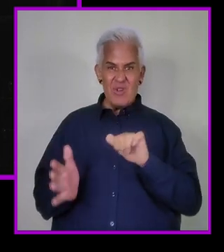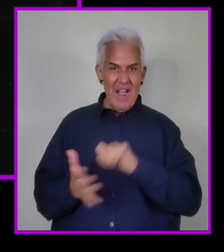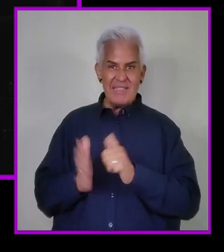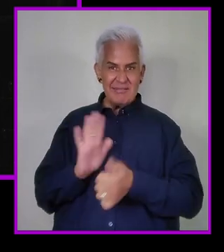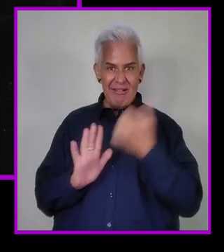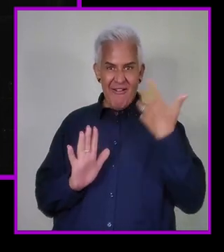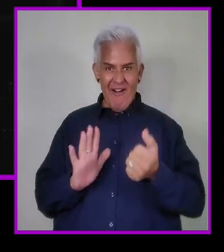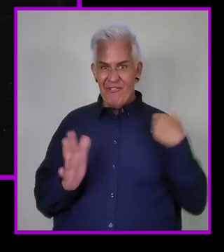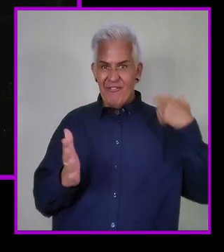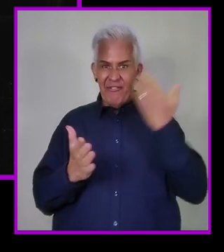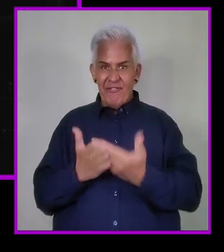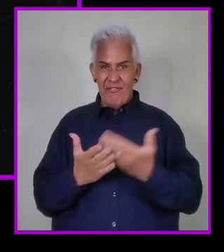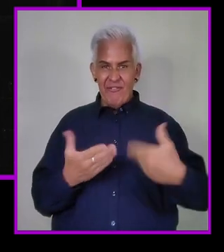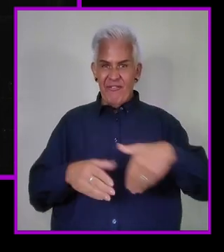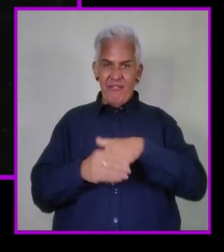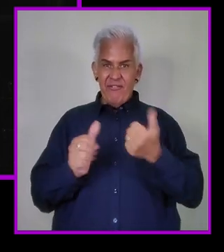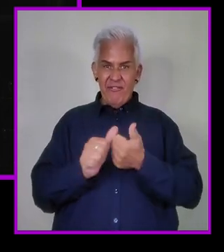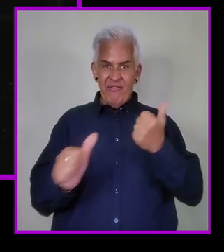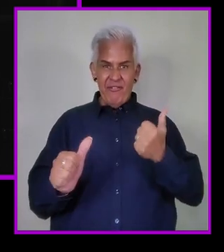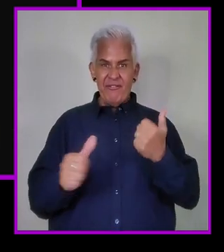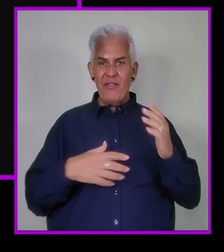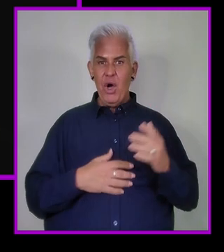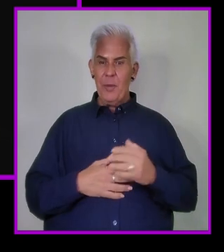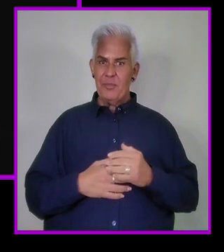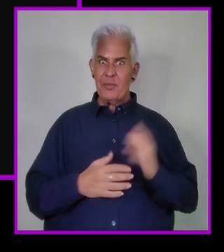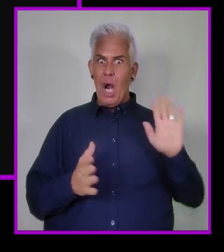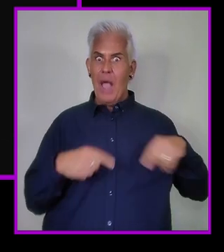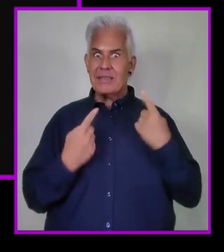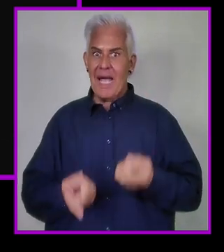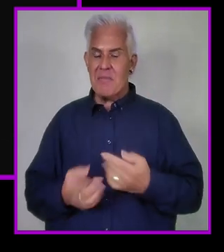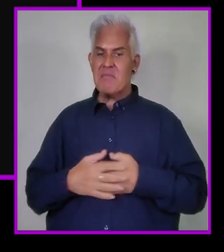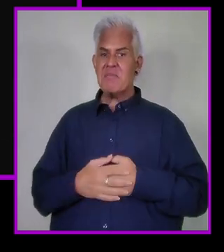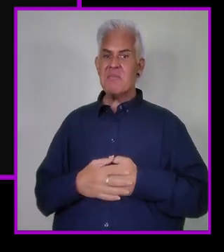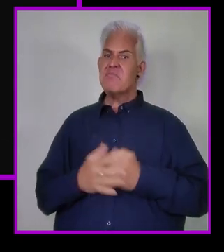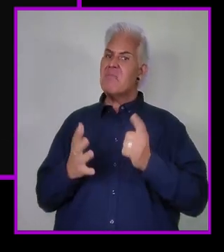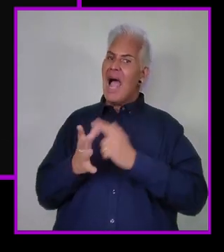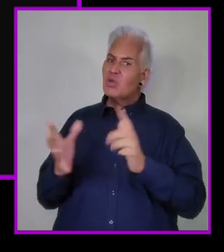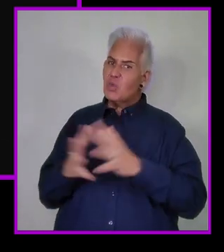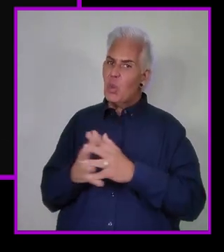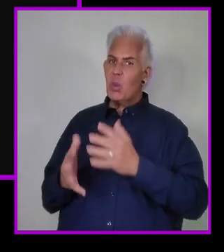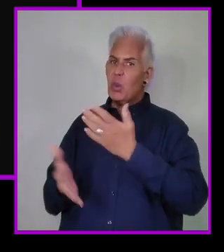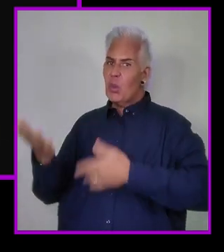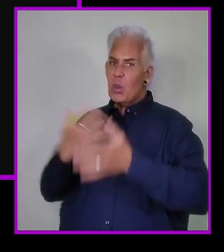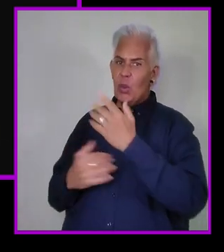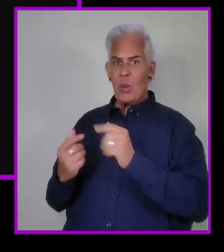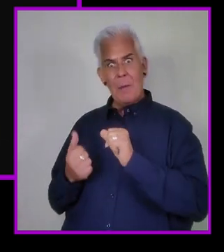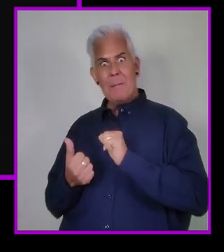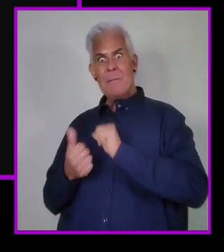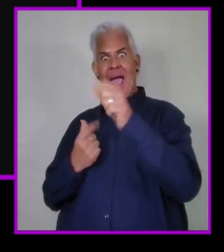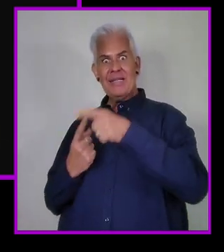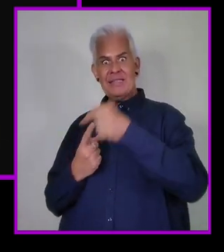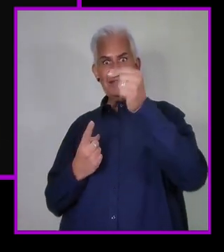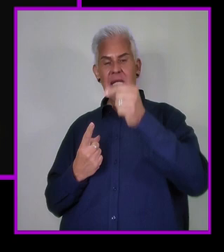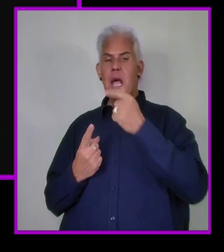and you've been working in the industry for a little while. Andrew, can you tell us what your highlights have been,